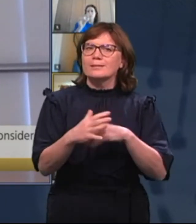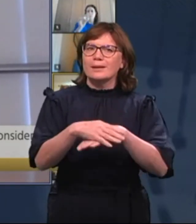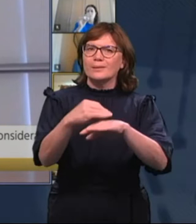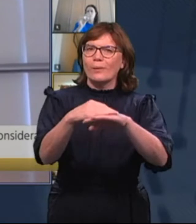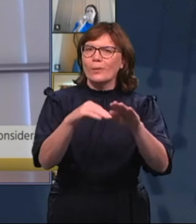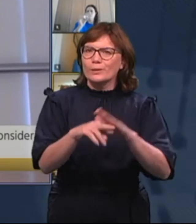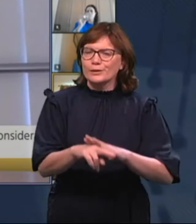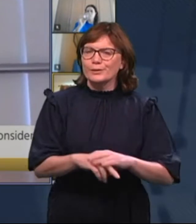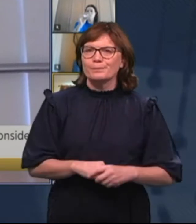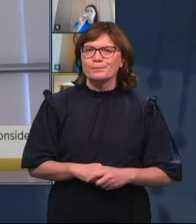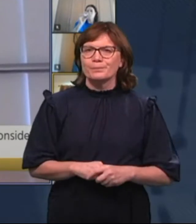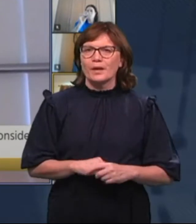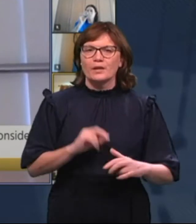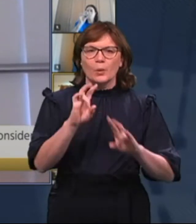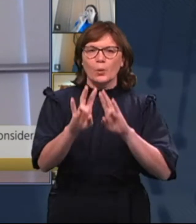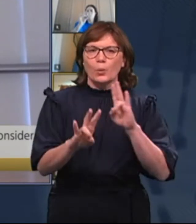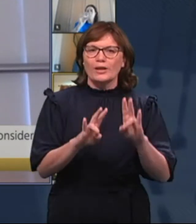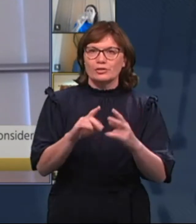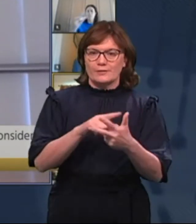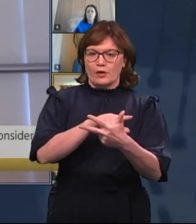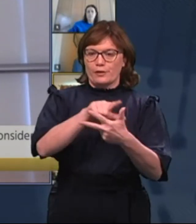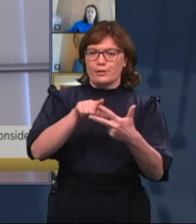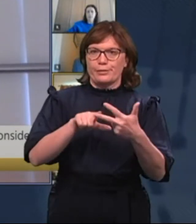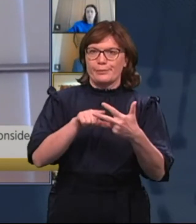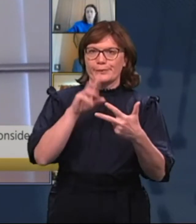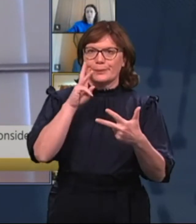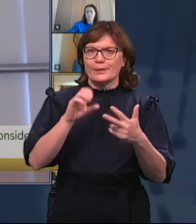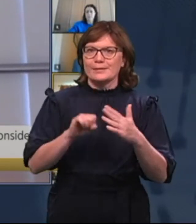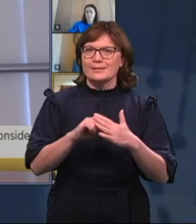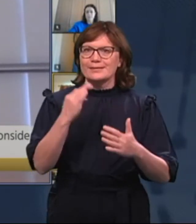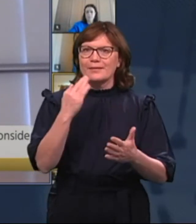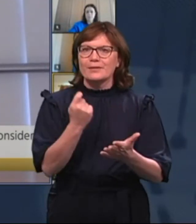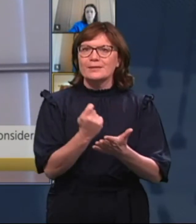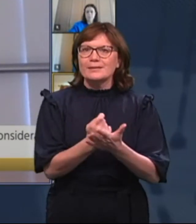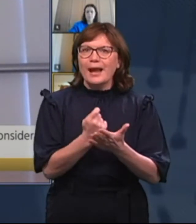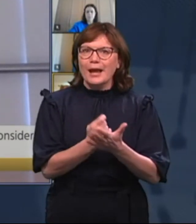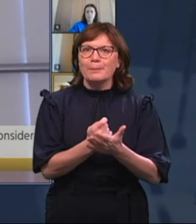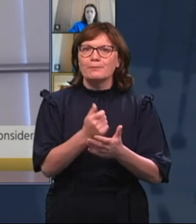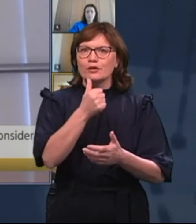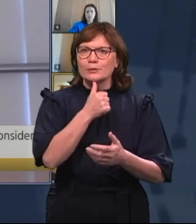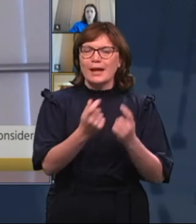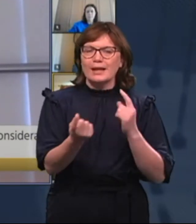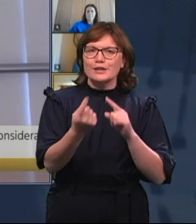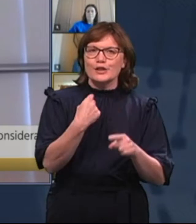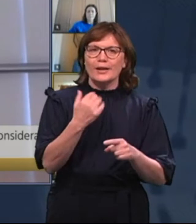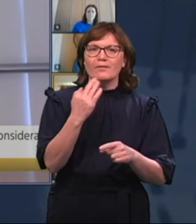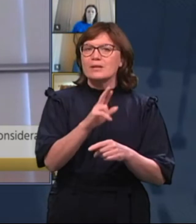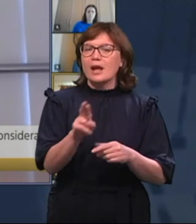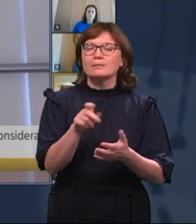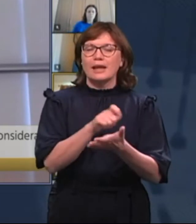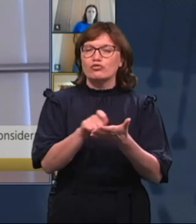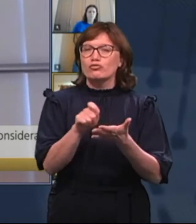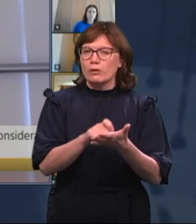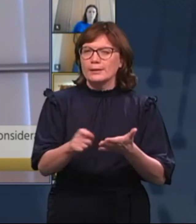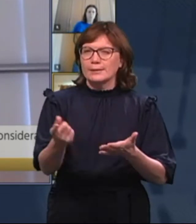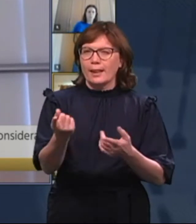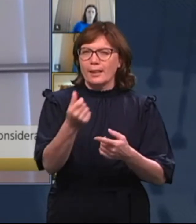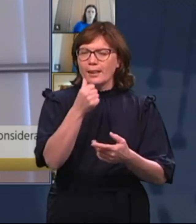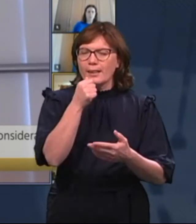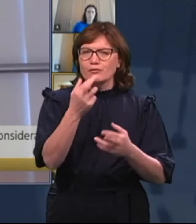Questions for each of the witnesses, if there's time. If not, a written response would be great. First to